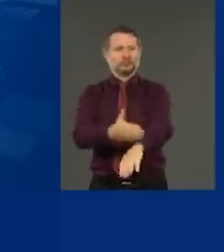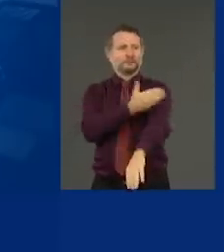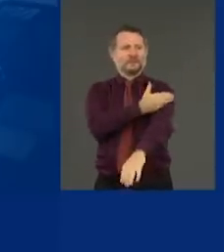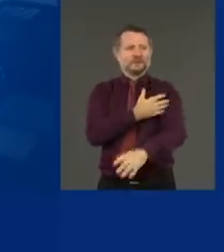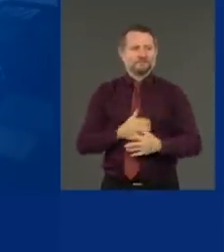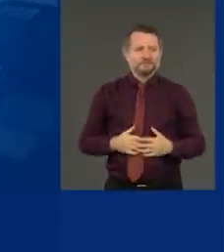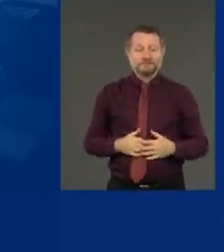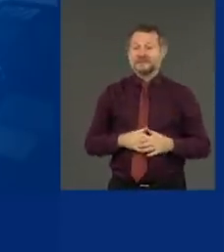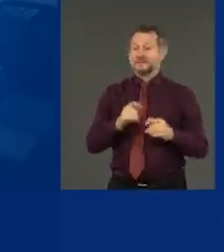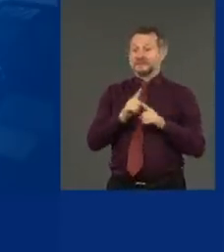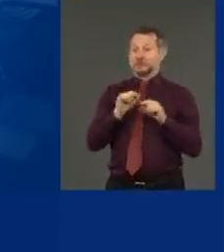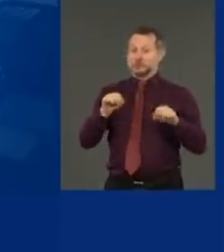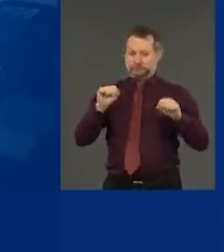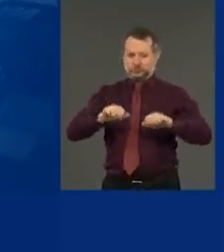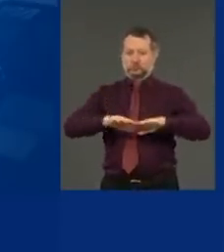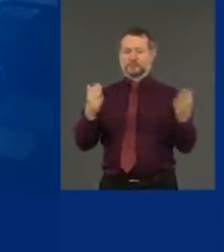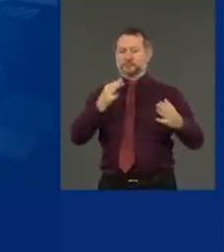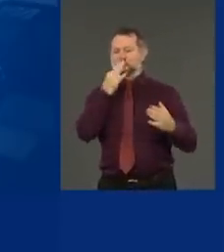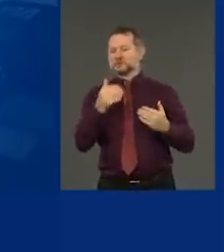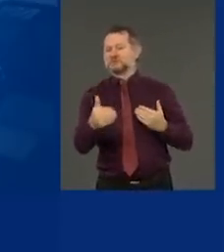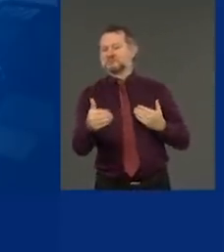August 24th.